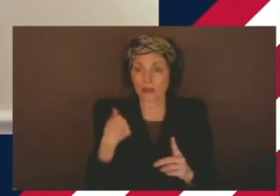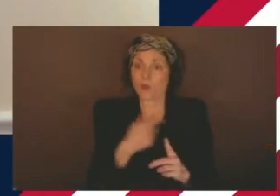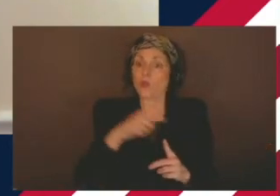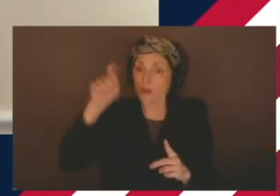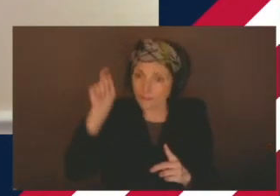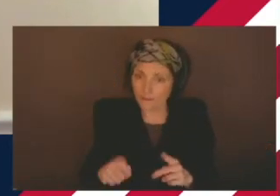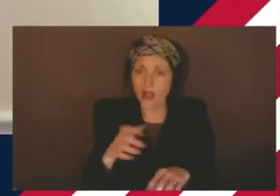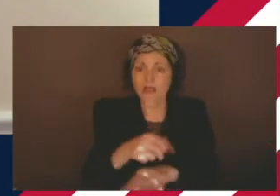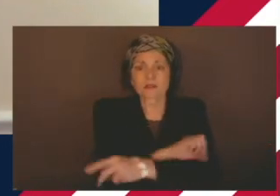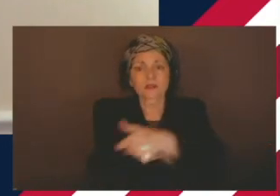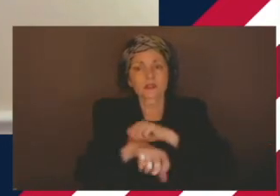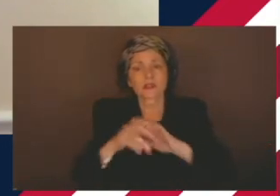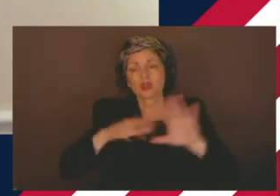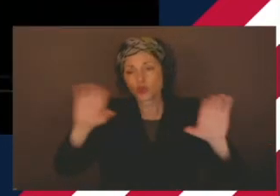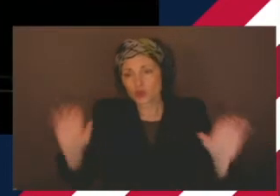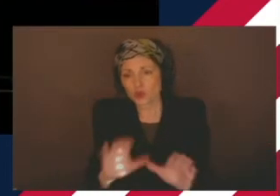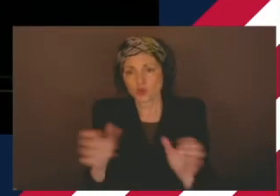Thank you.